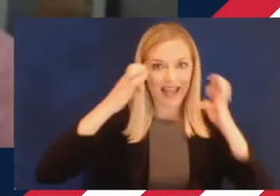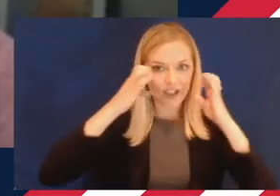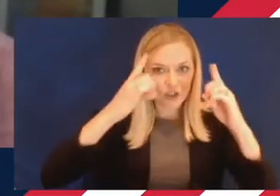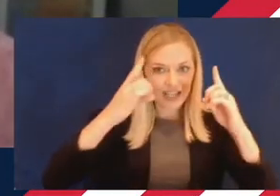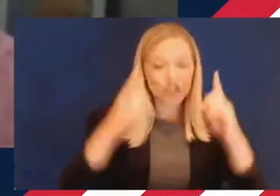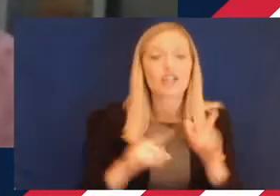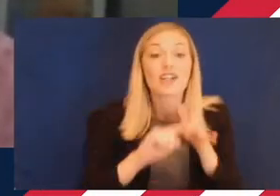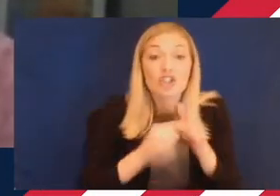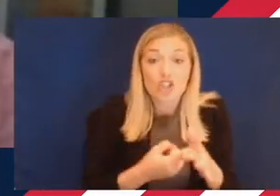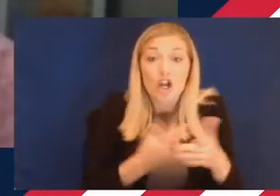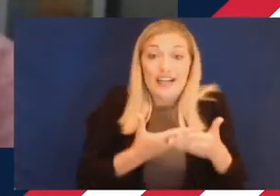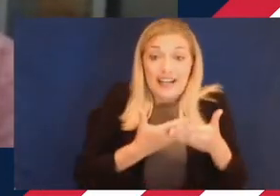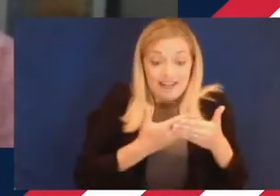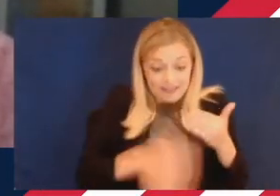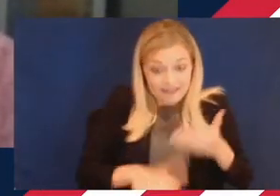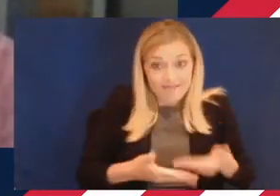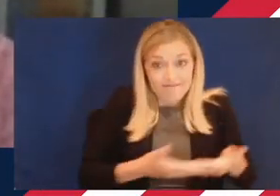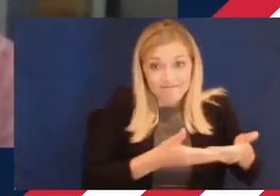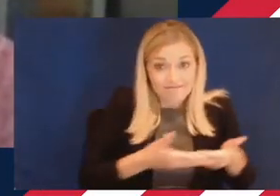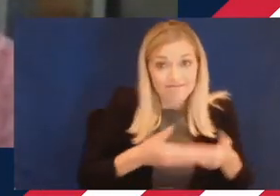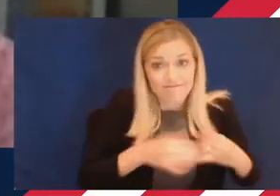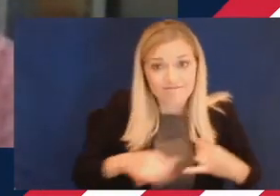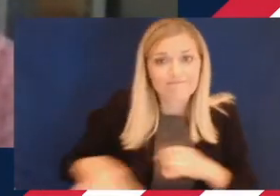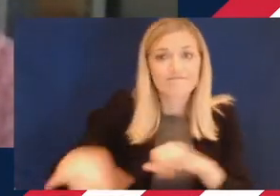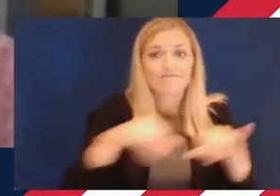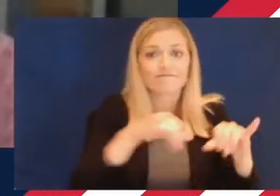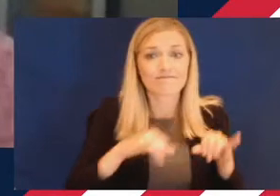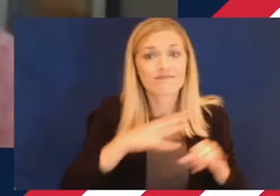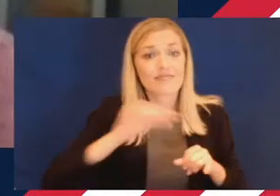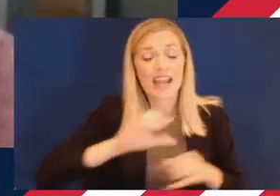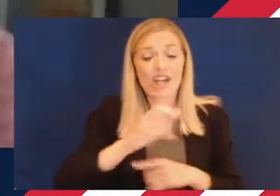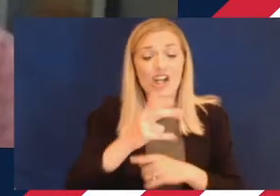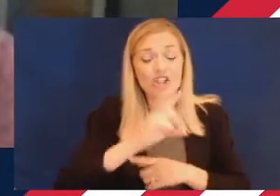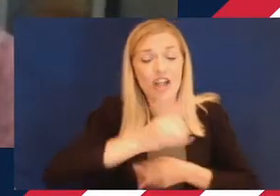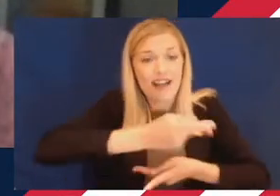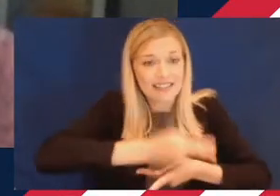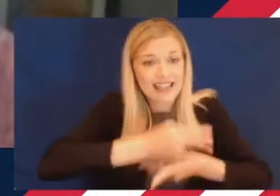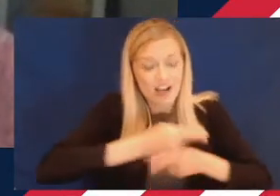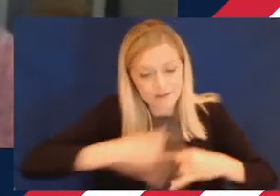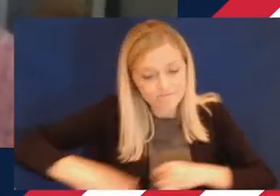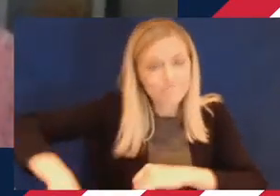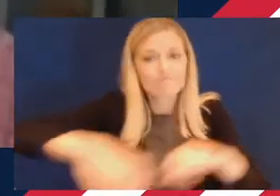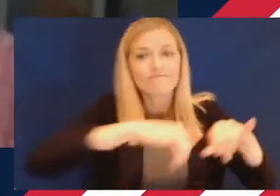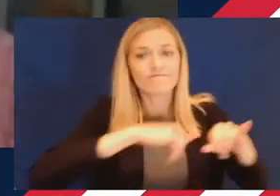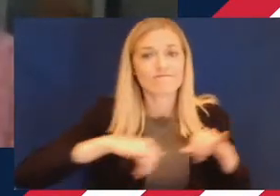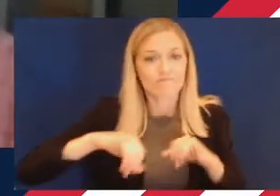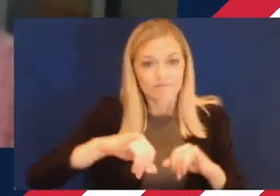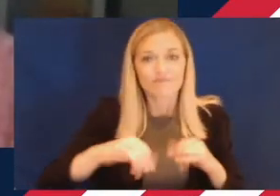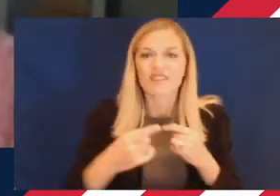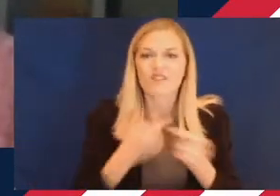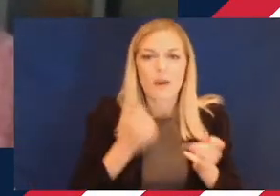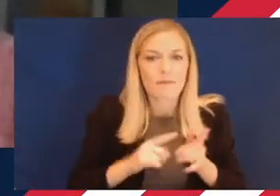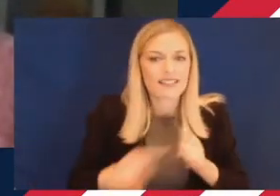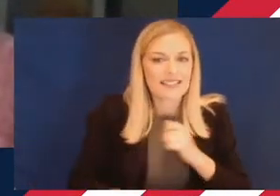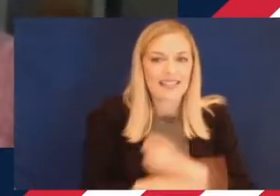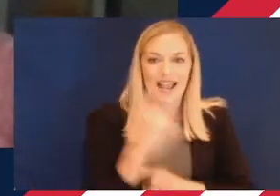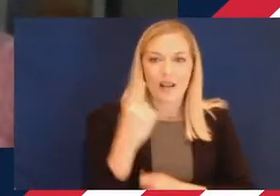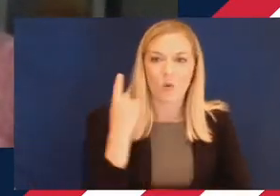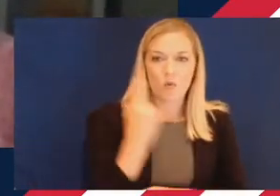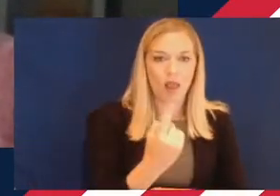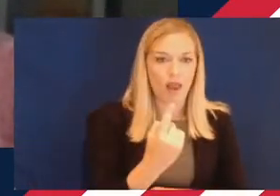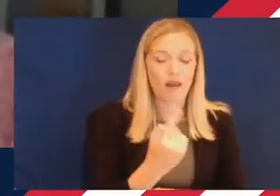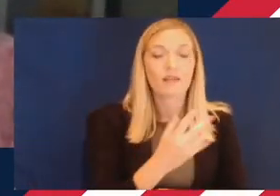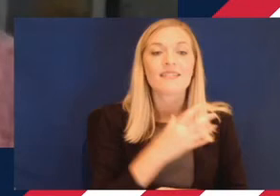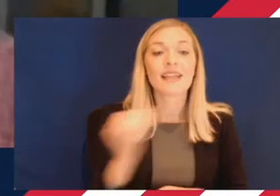health care needs to be untethered from employment and free of racial disparity, and environmental health regulations need to be strengthened